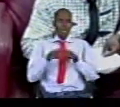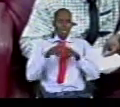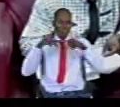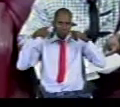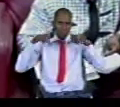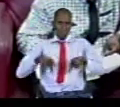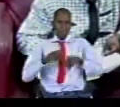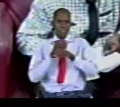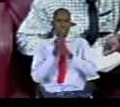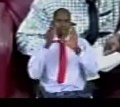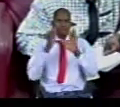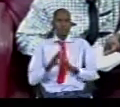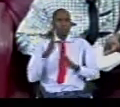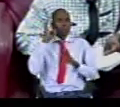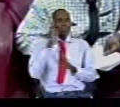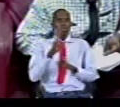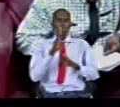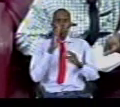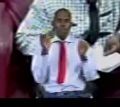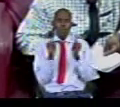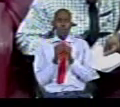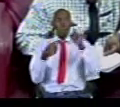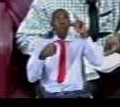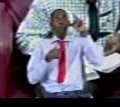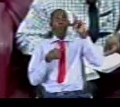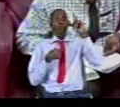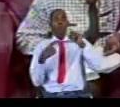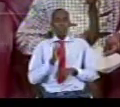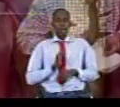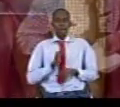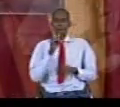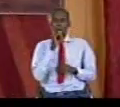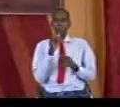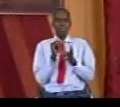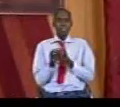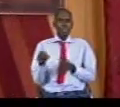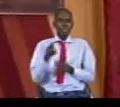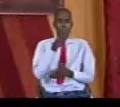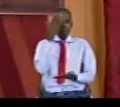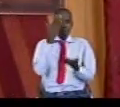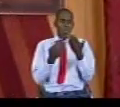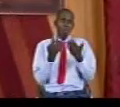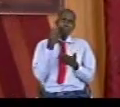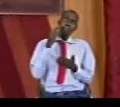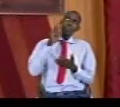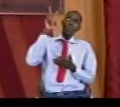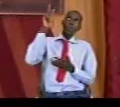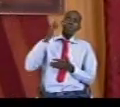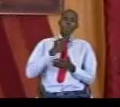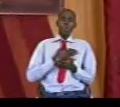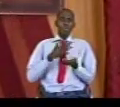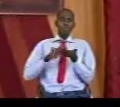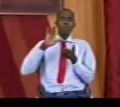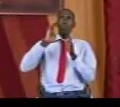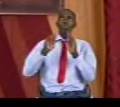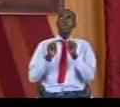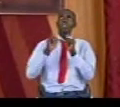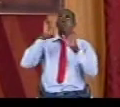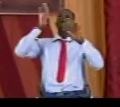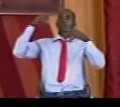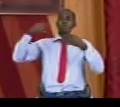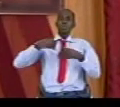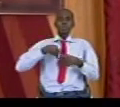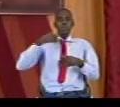me where I am, that they may behold my glory which thou hast given me, for thou lovedst